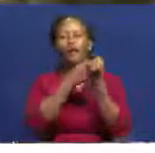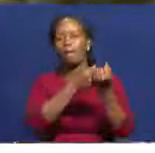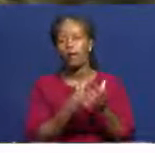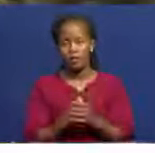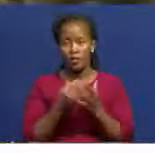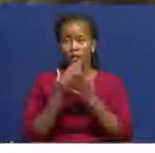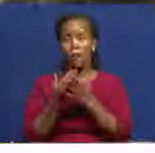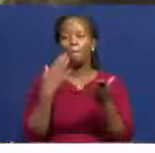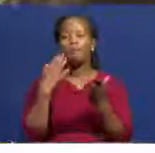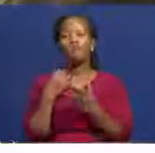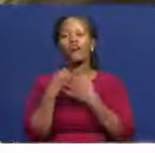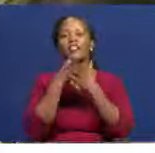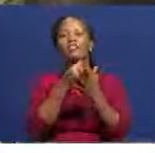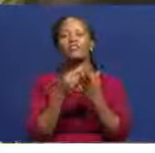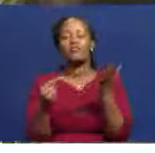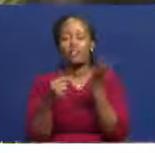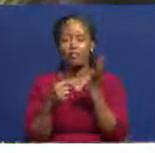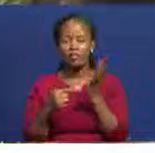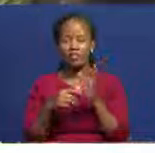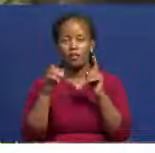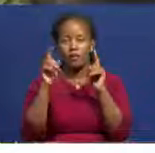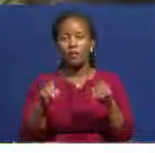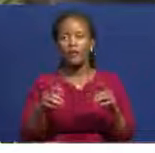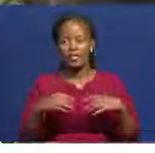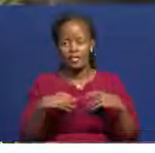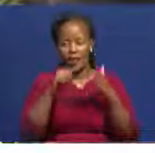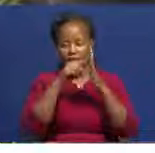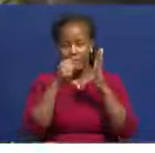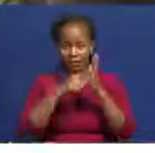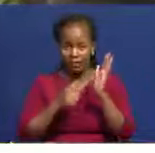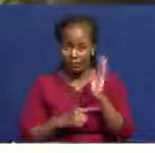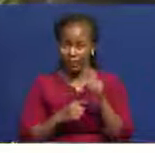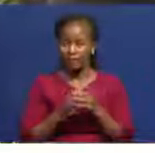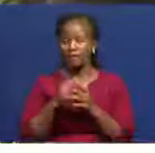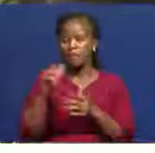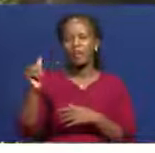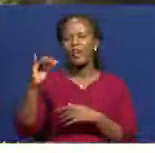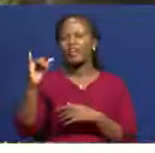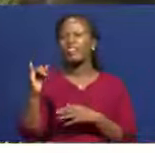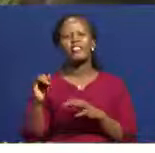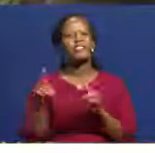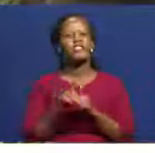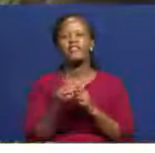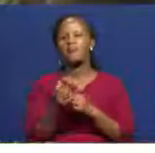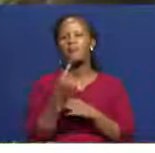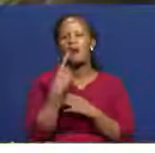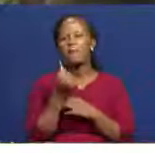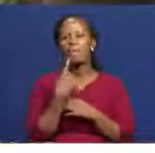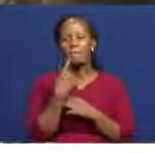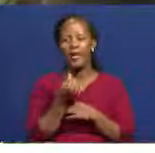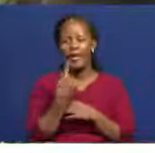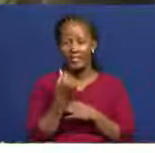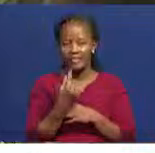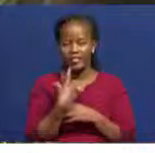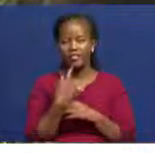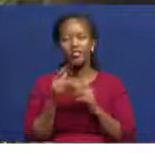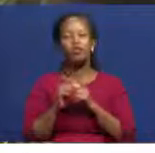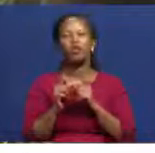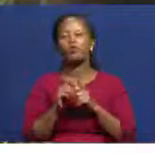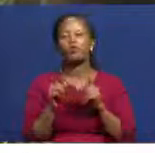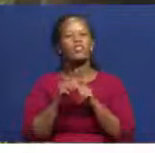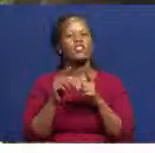is issued, there has to be a prescription. And AT is just like medicine. It's just like Panadol. It's just like any